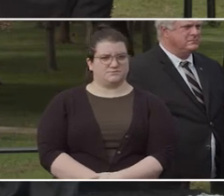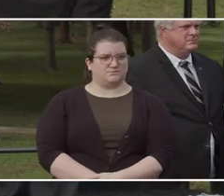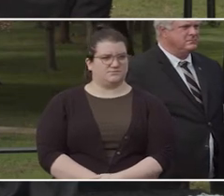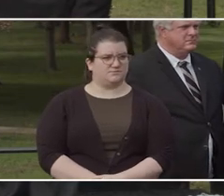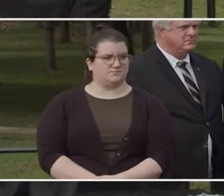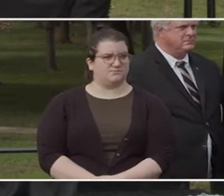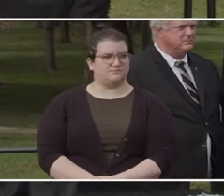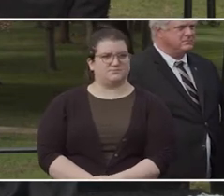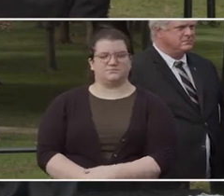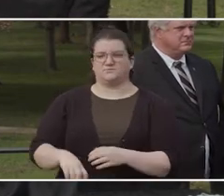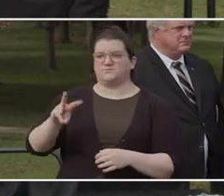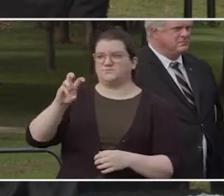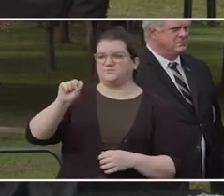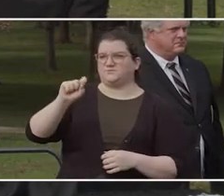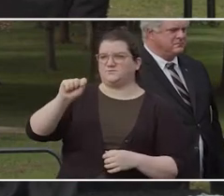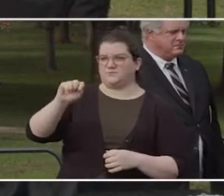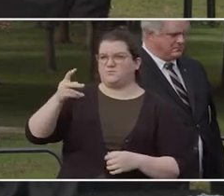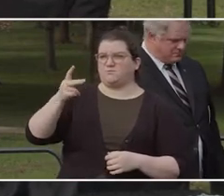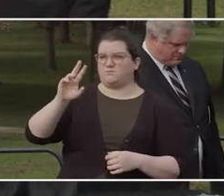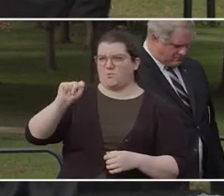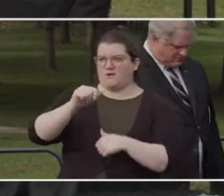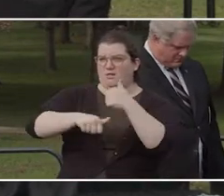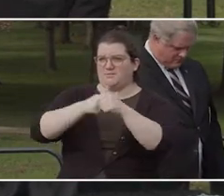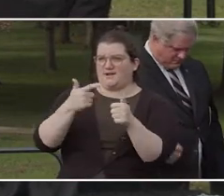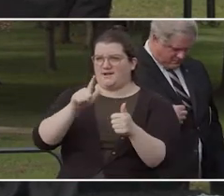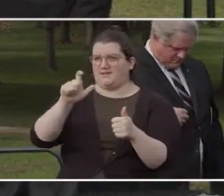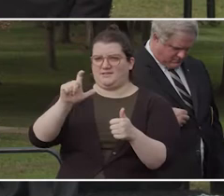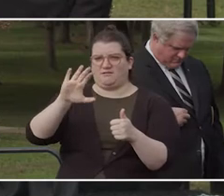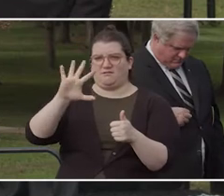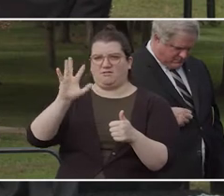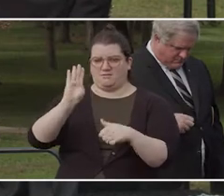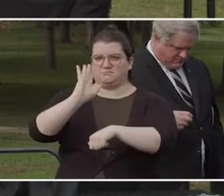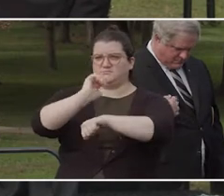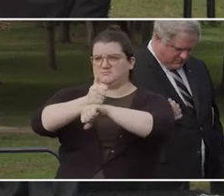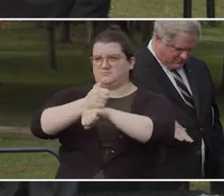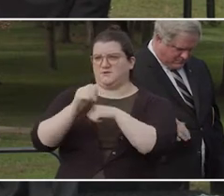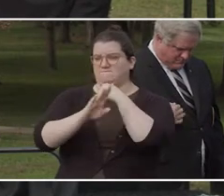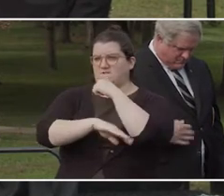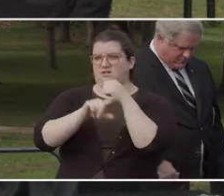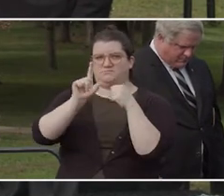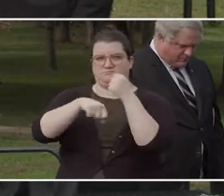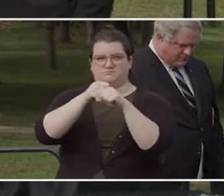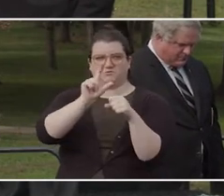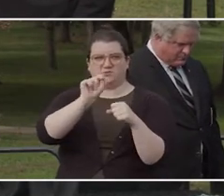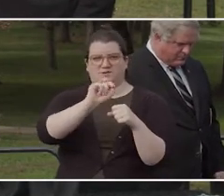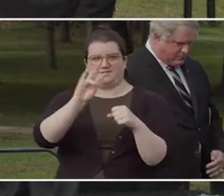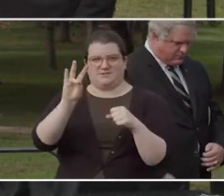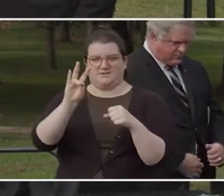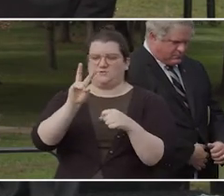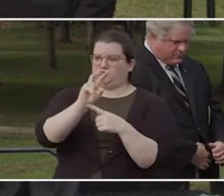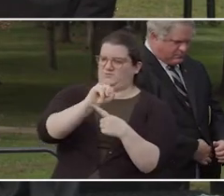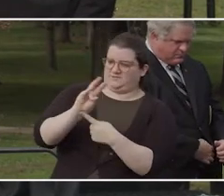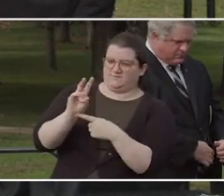The West Point Alumni Glee Club was established in the fall of 2007 to carry the rich legacy of singing patriotic